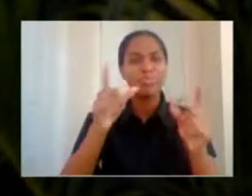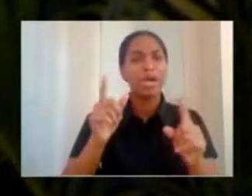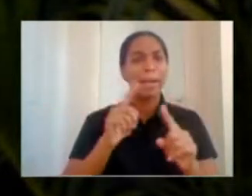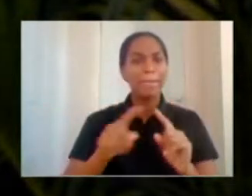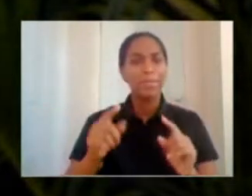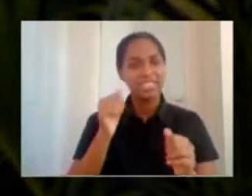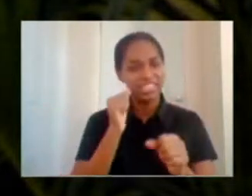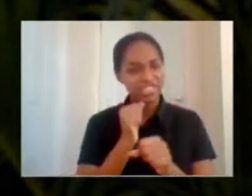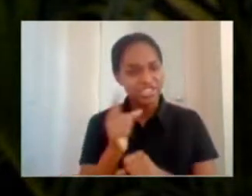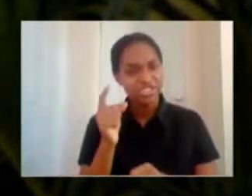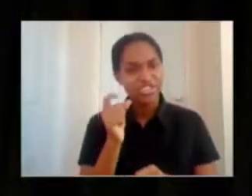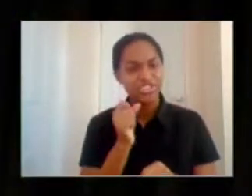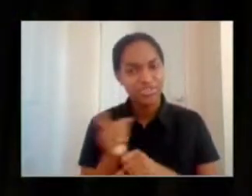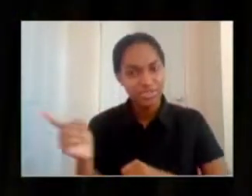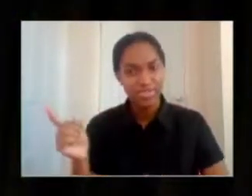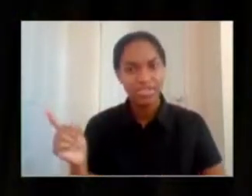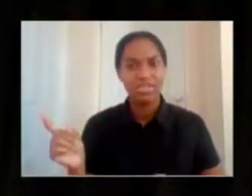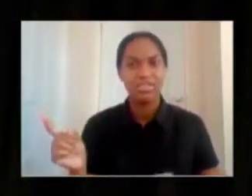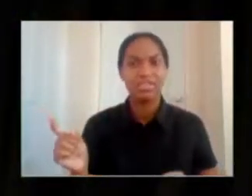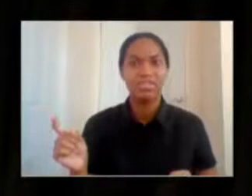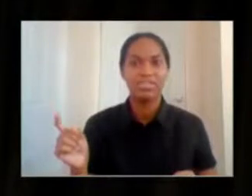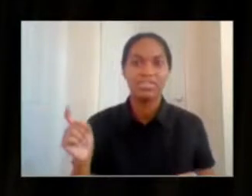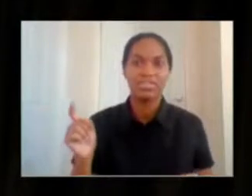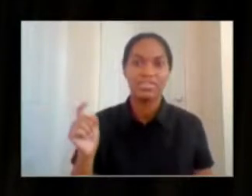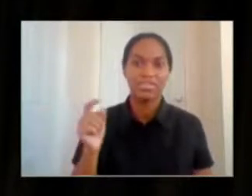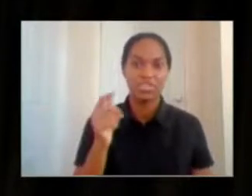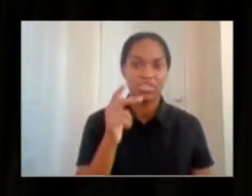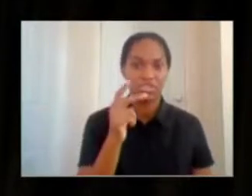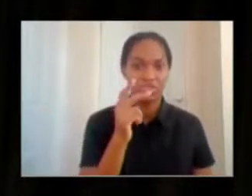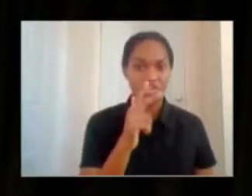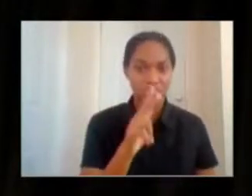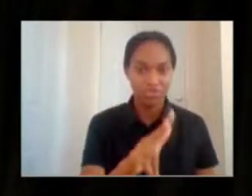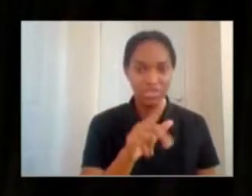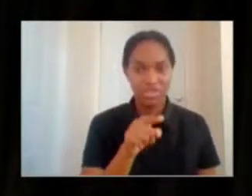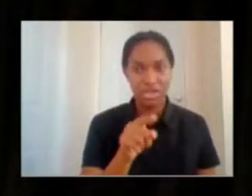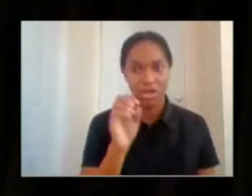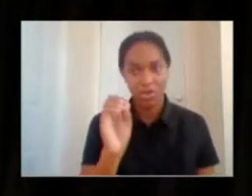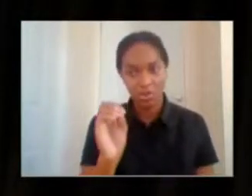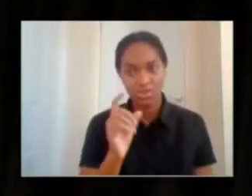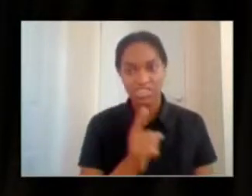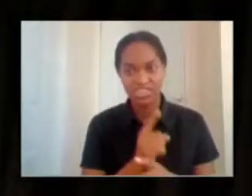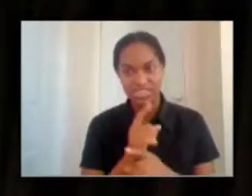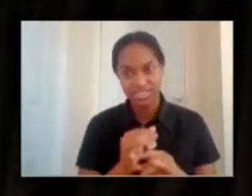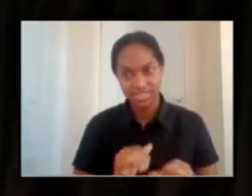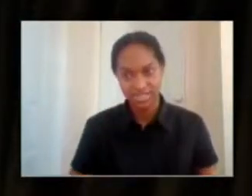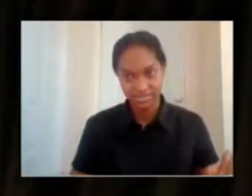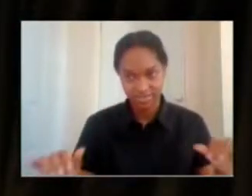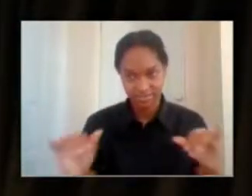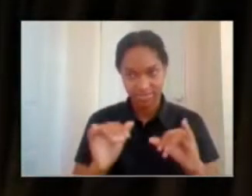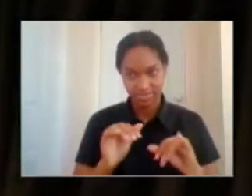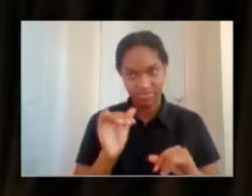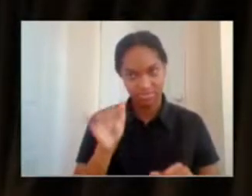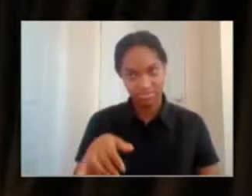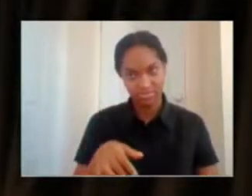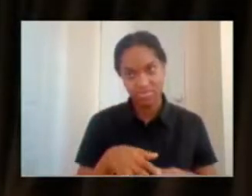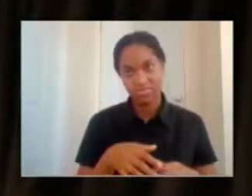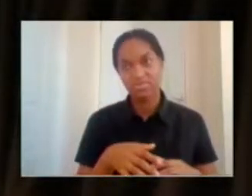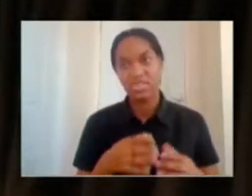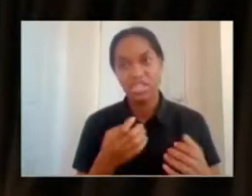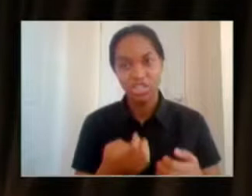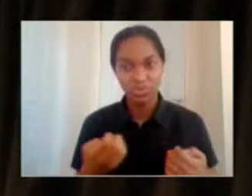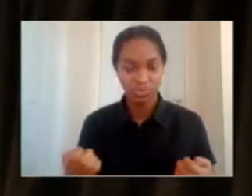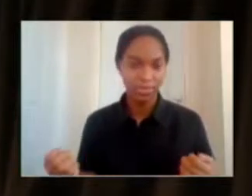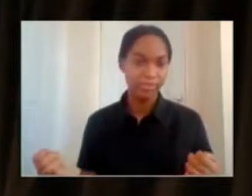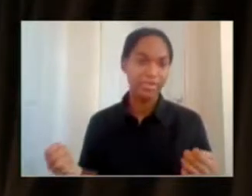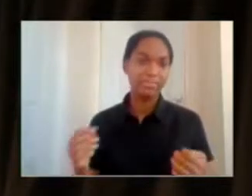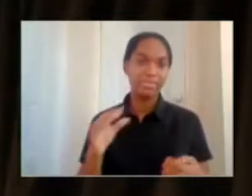year that goes by, the 3.0 standard gets the equipment manufacturers, the